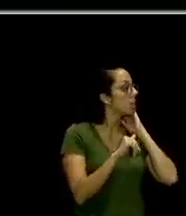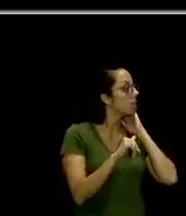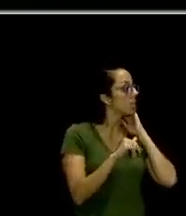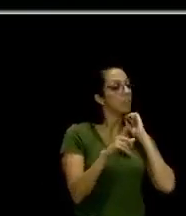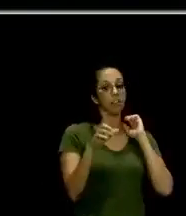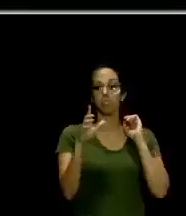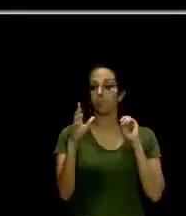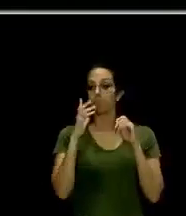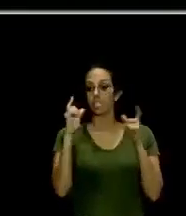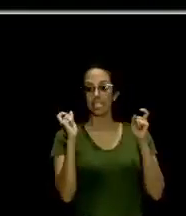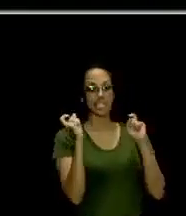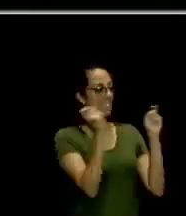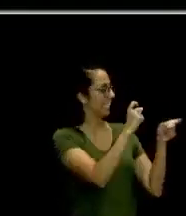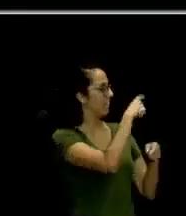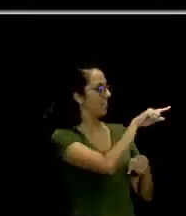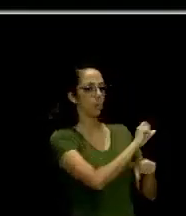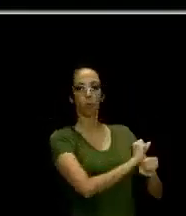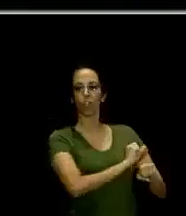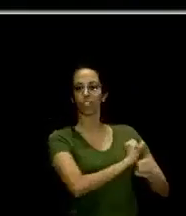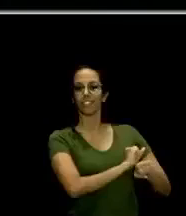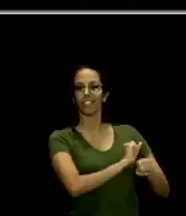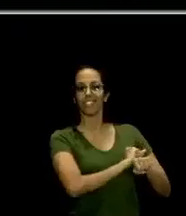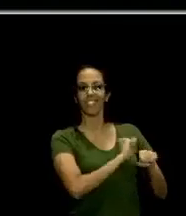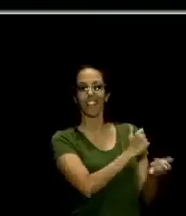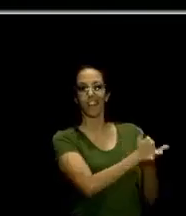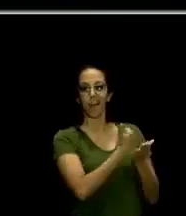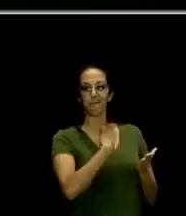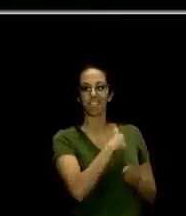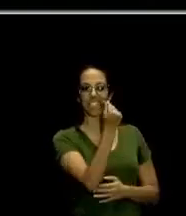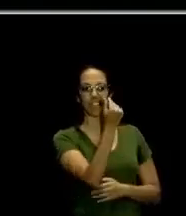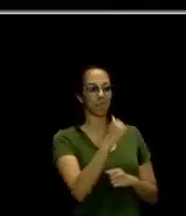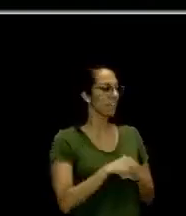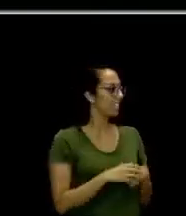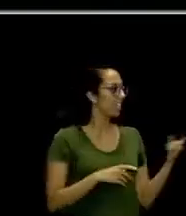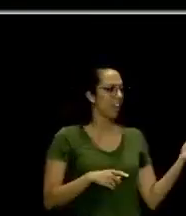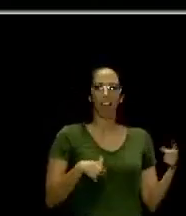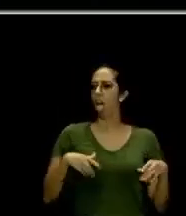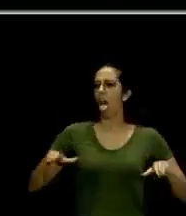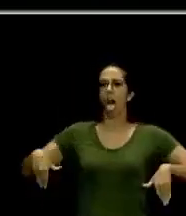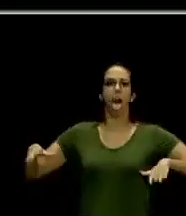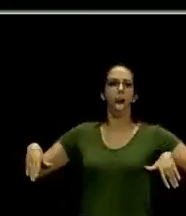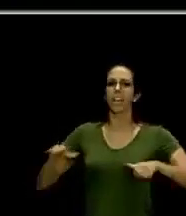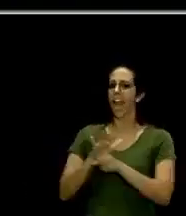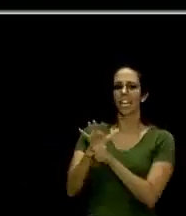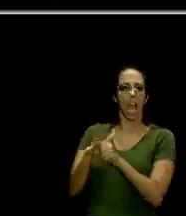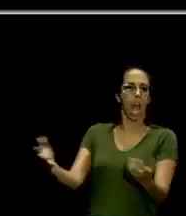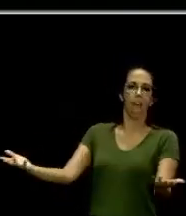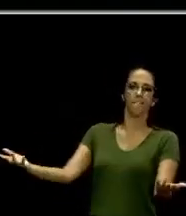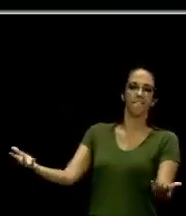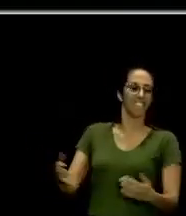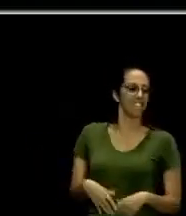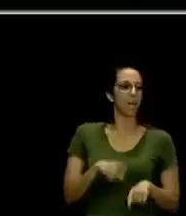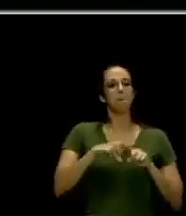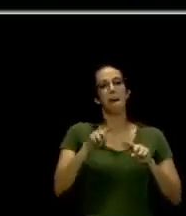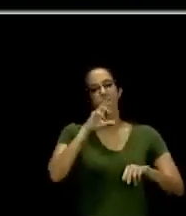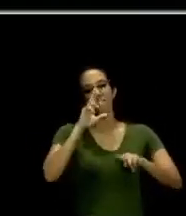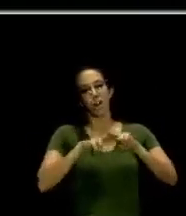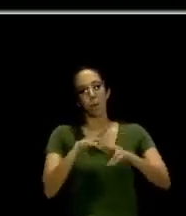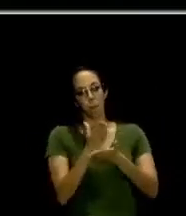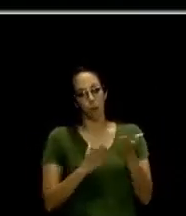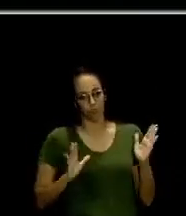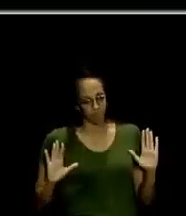me to get them to do a little work here and help us out a little bit. As if they haven't already. That's right. But this is the fun part. This is the fun